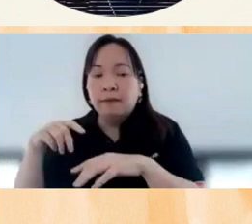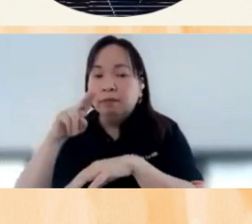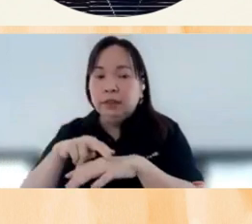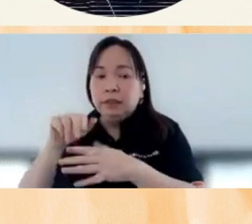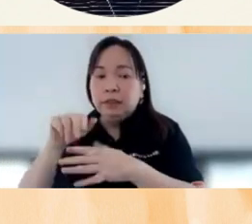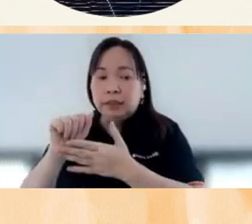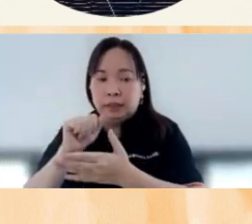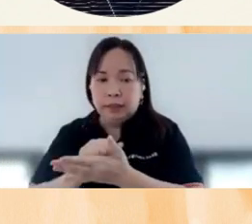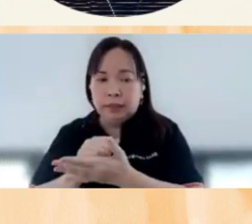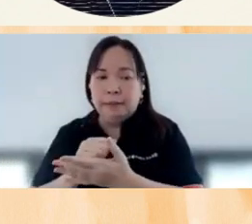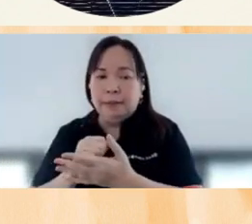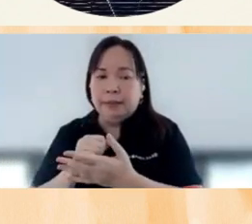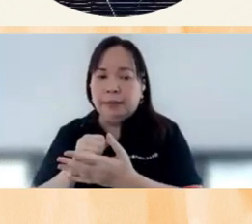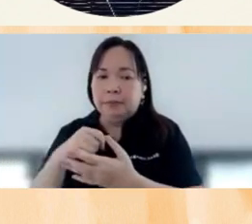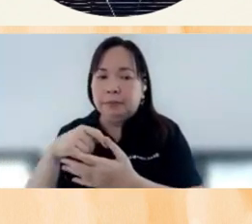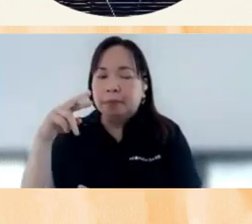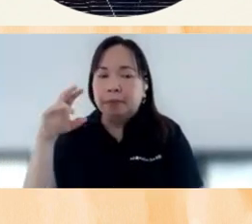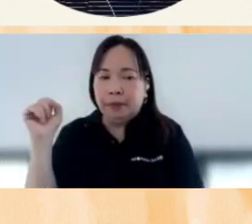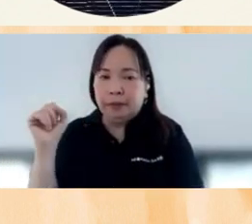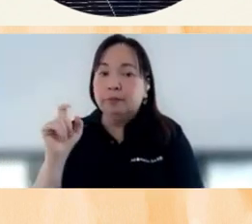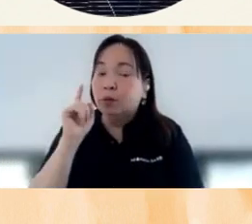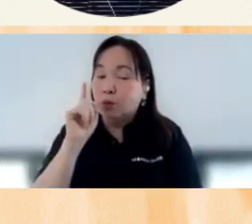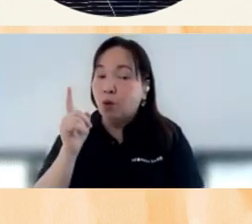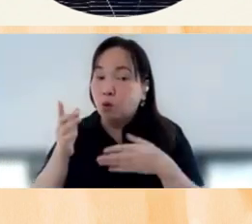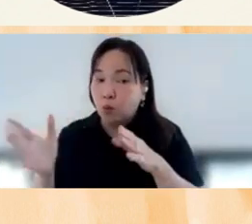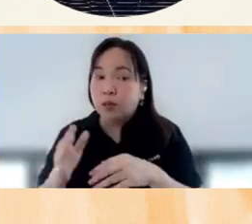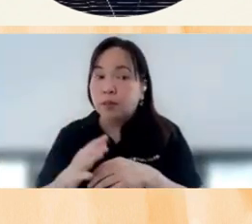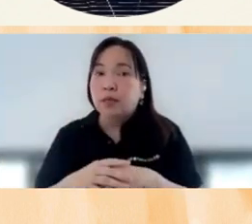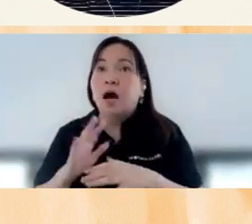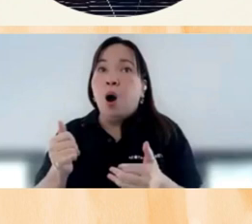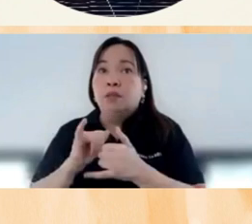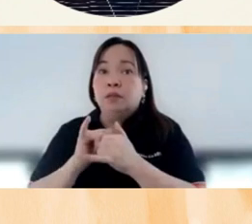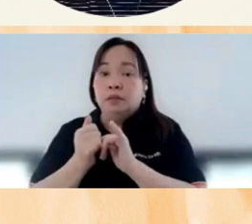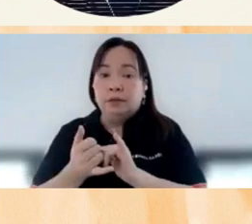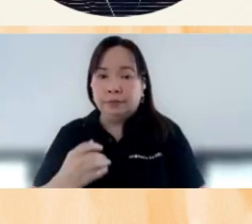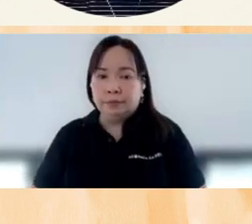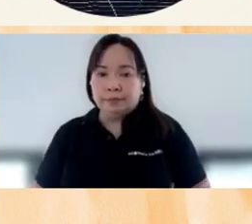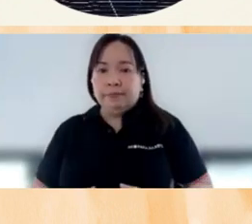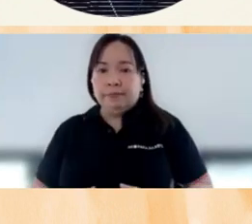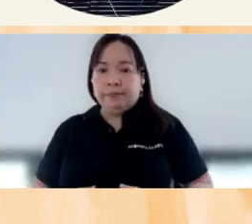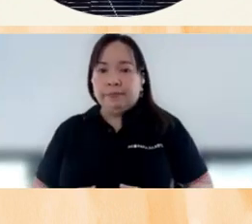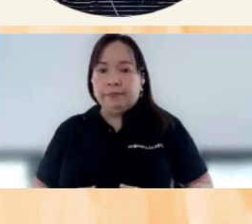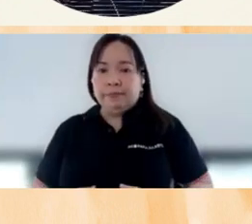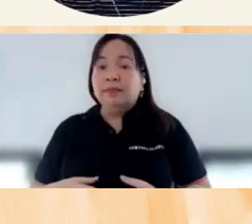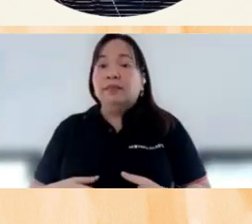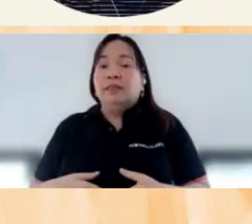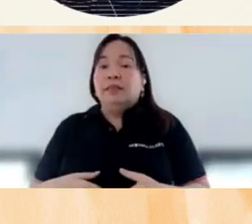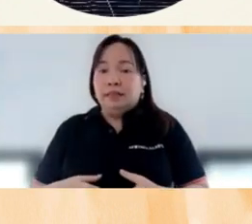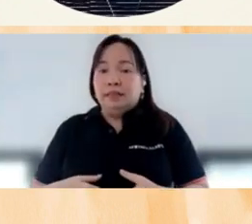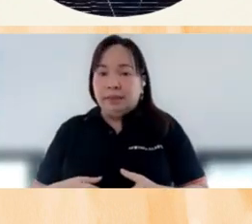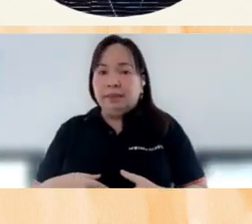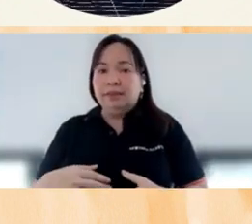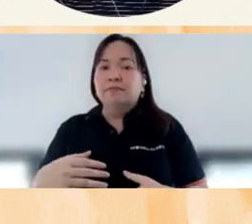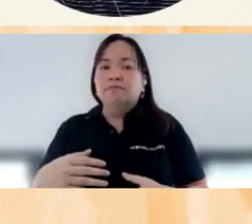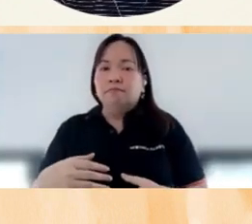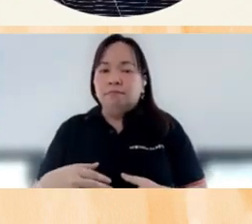is the belly breathing for younger children, or we call it deep breathing for teens. So I'm